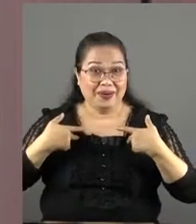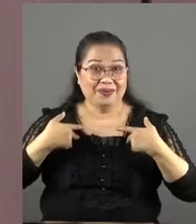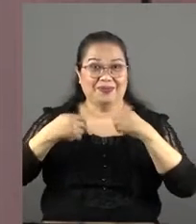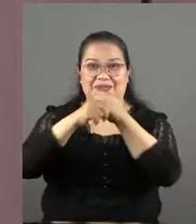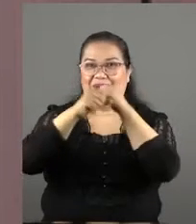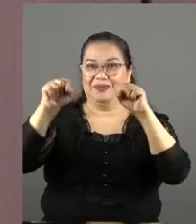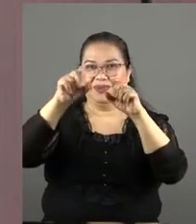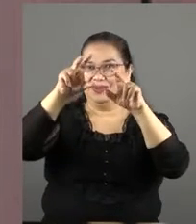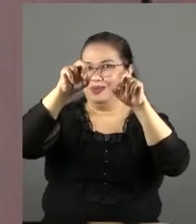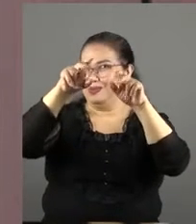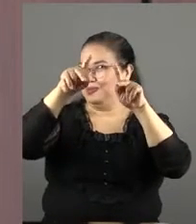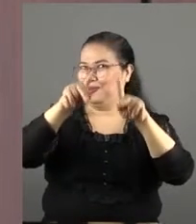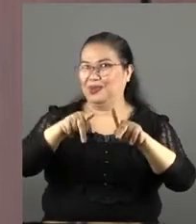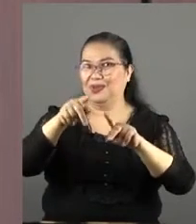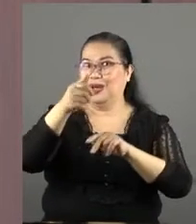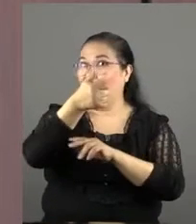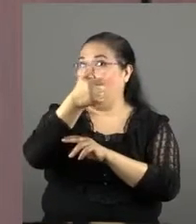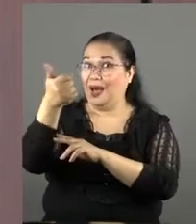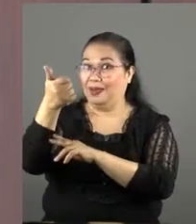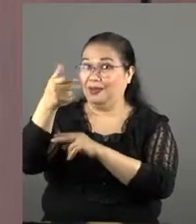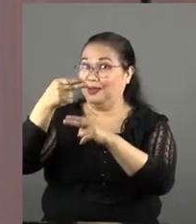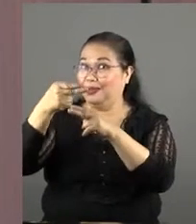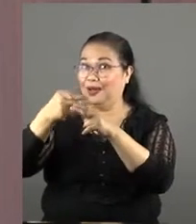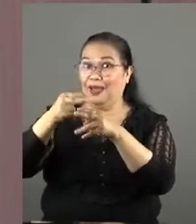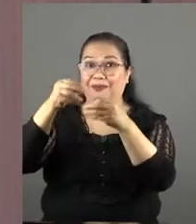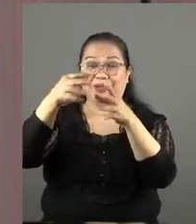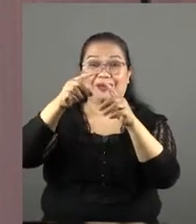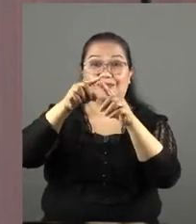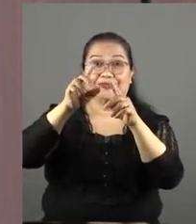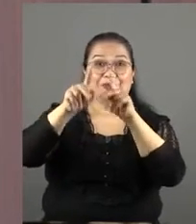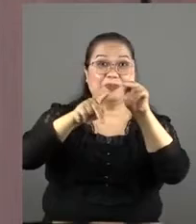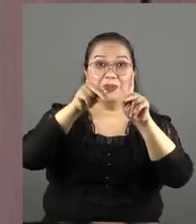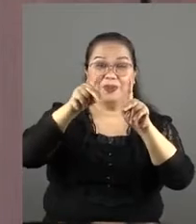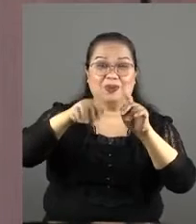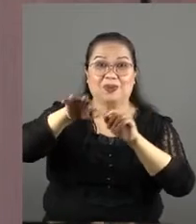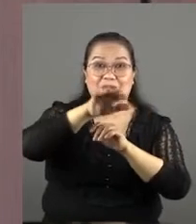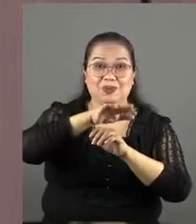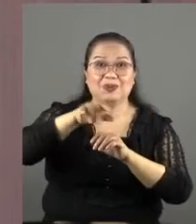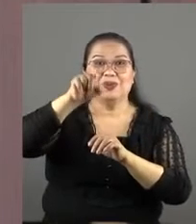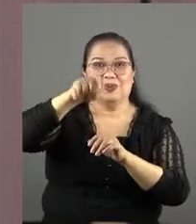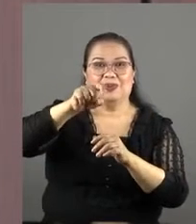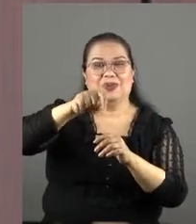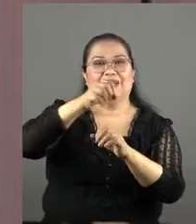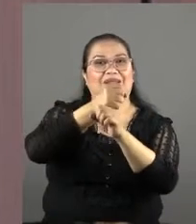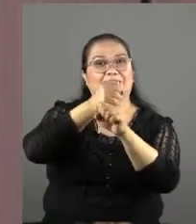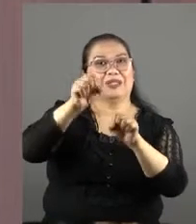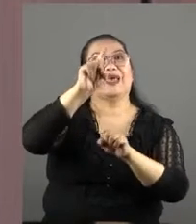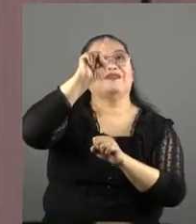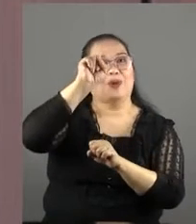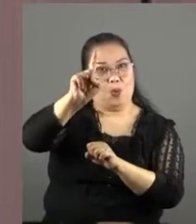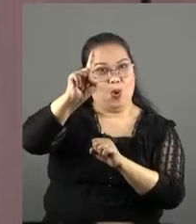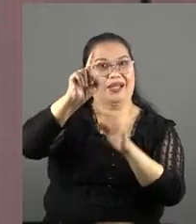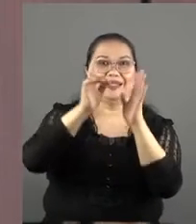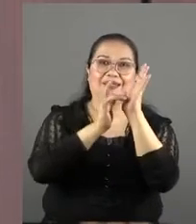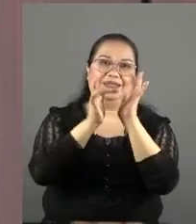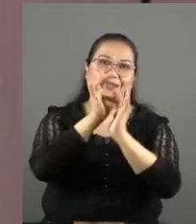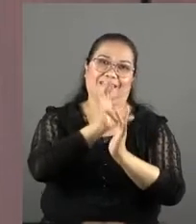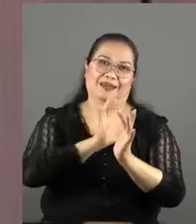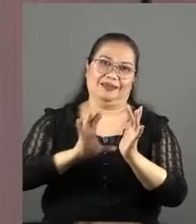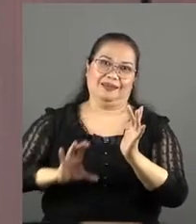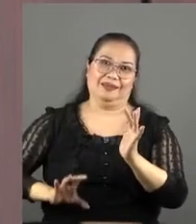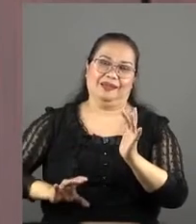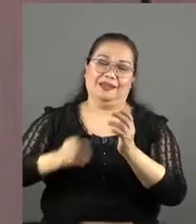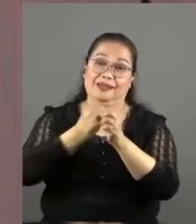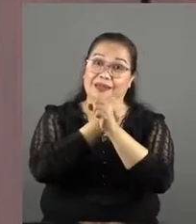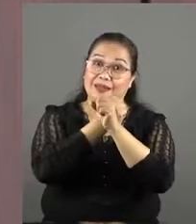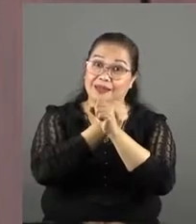else. For there is no other name under heaven given among men by which we must be saved. Finally, the sacrifice